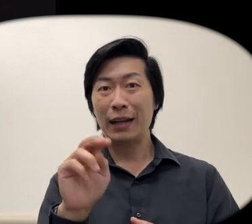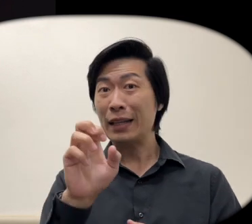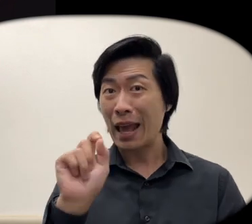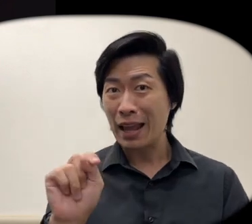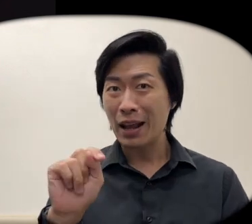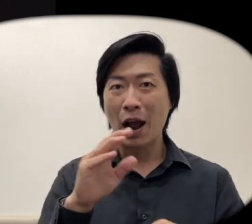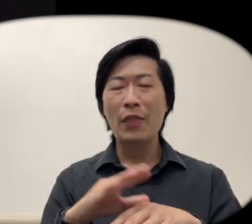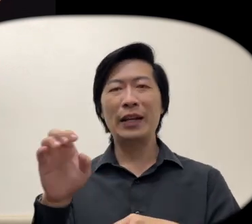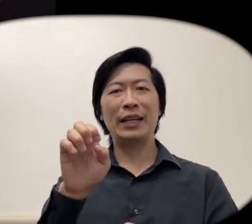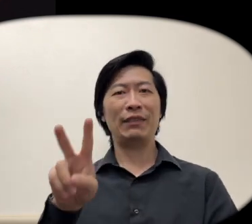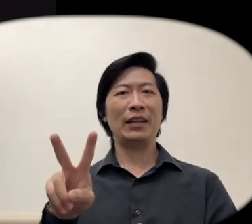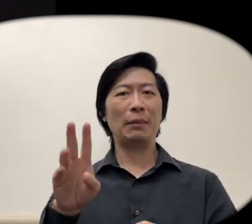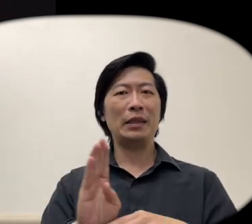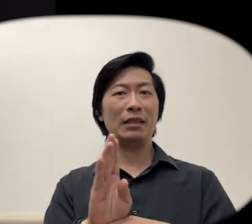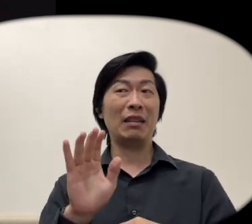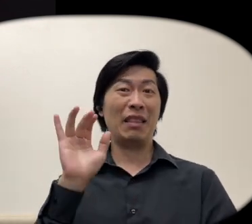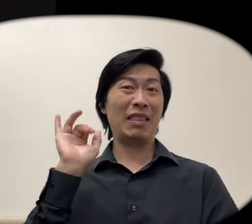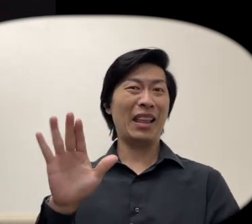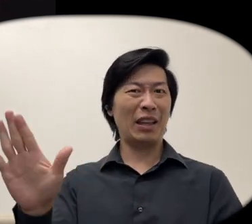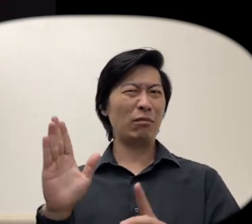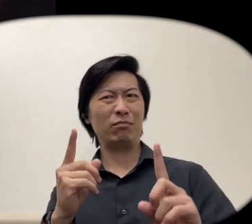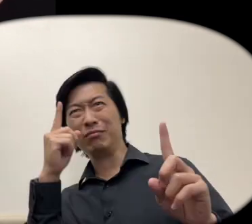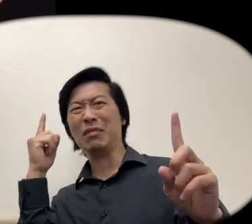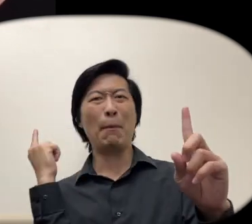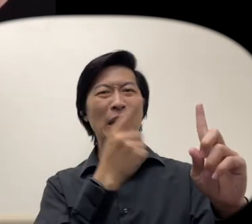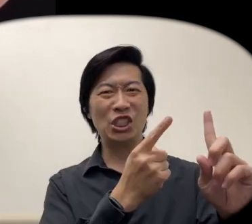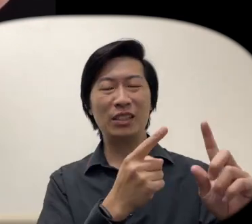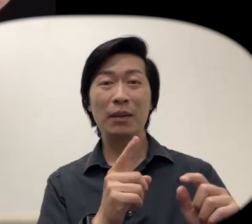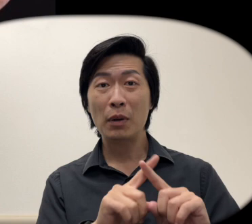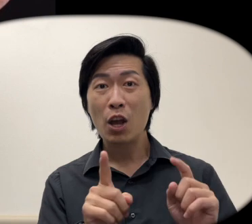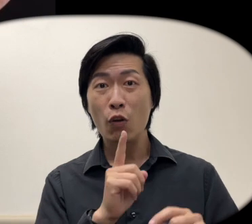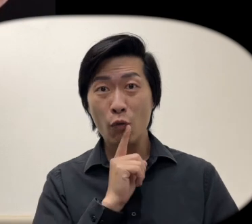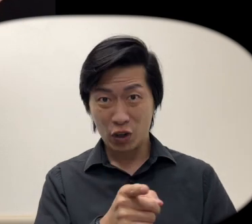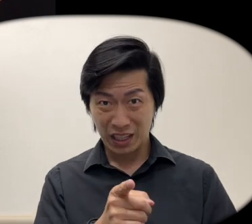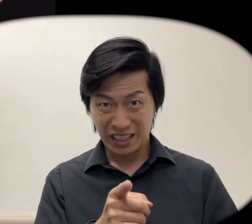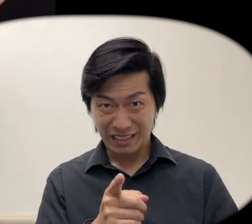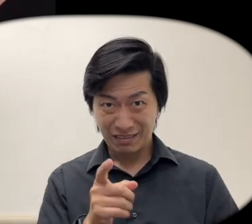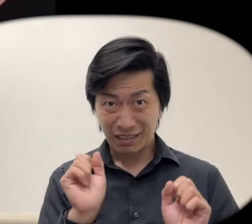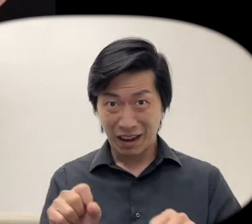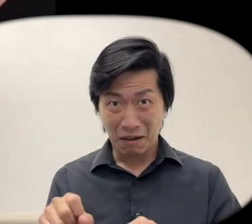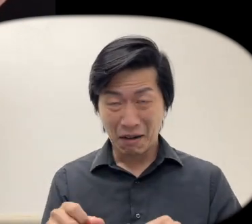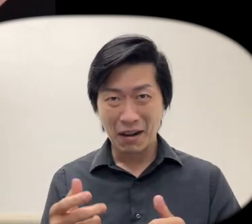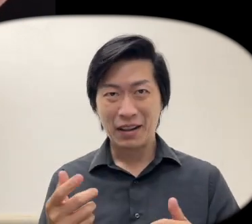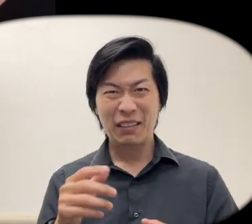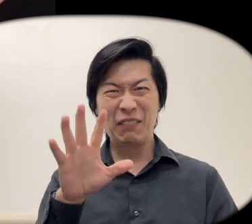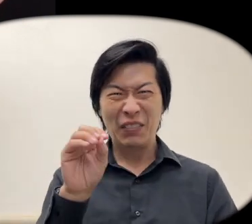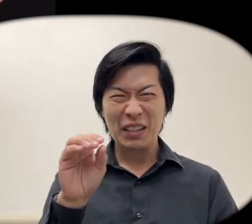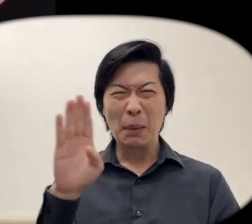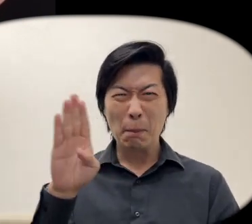these are their ambitions. However, is this realistic? 50 billion plus in revenue, 1 million units per